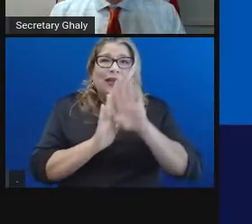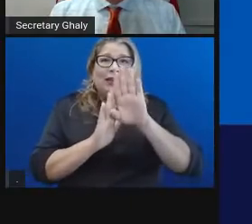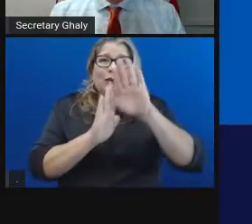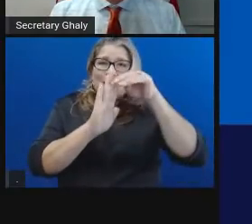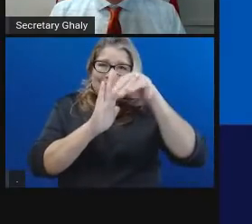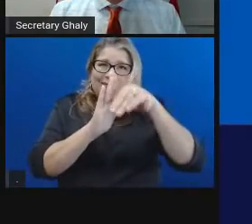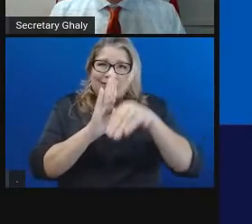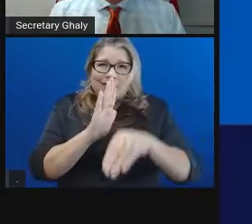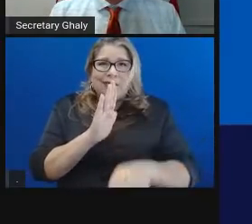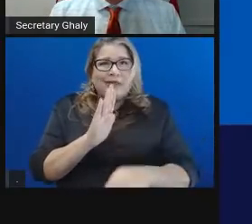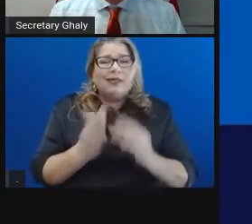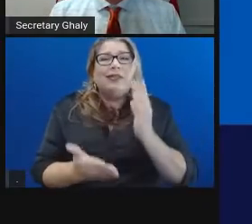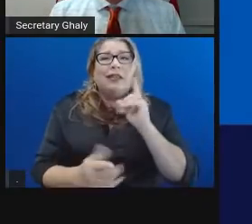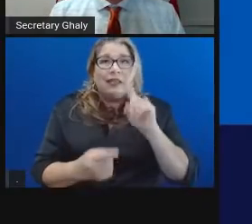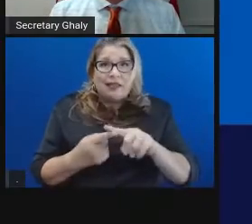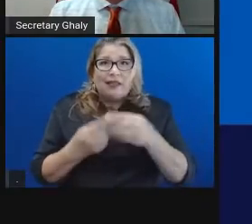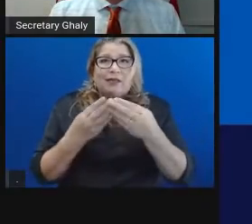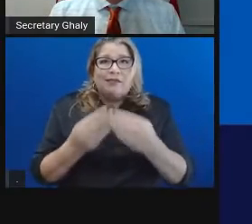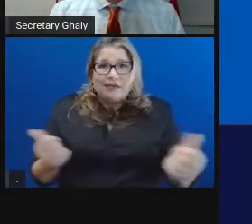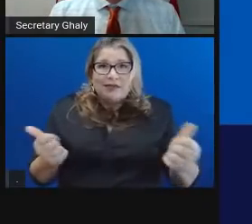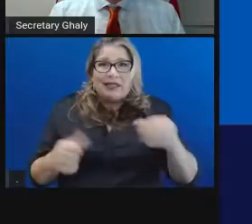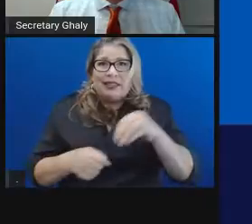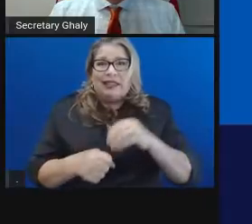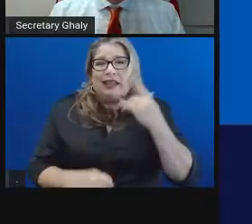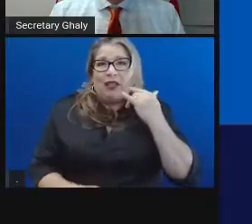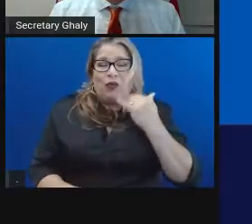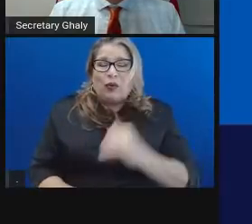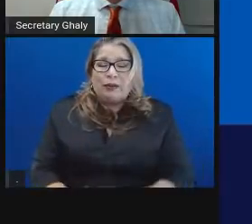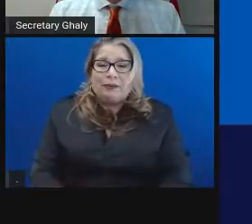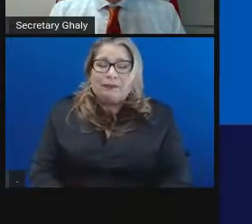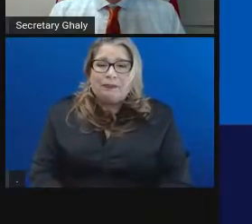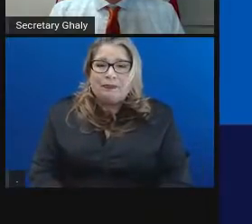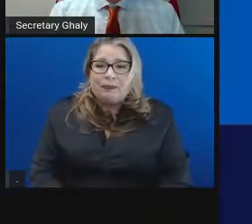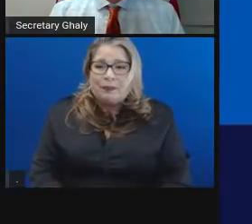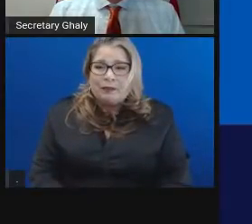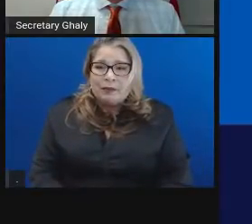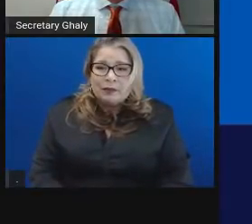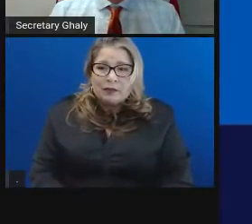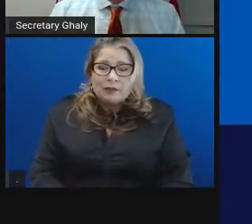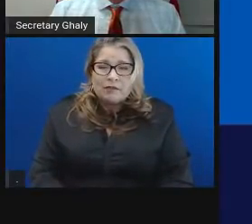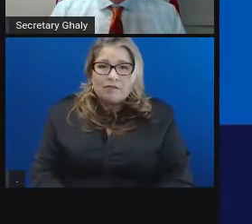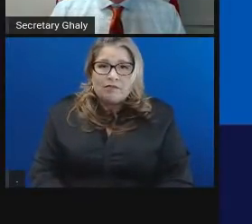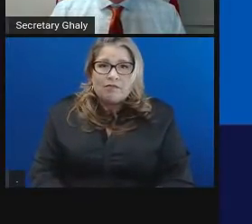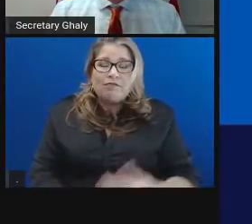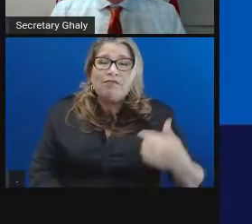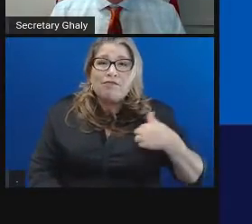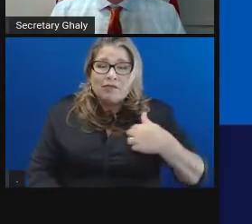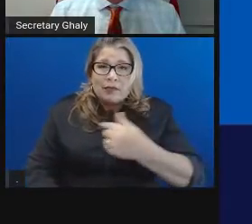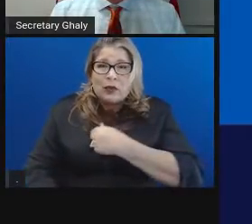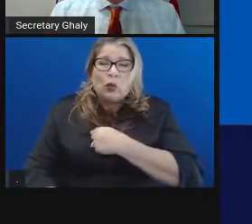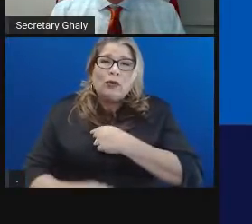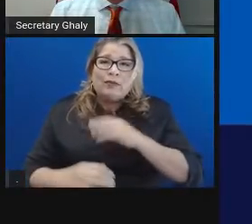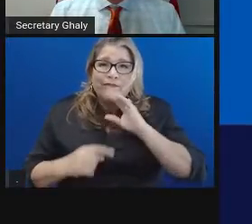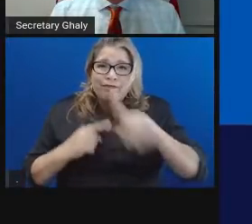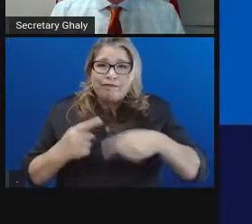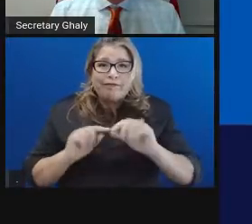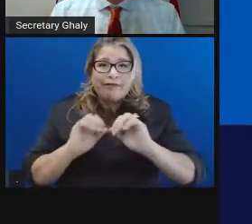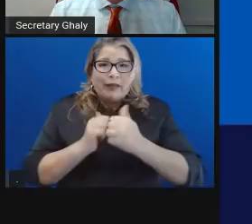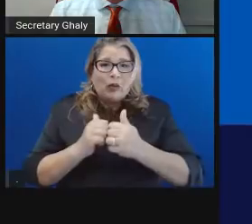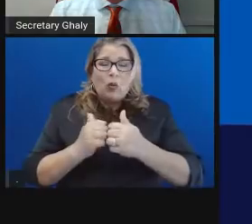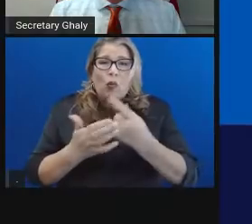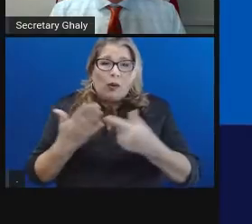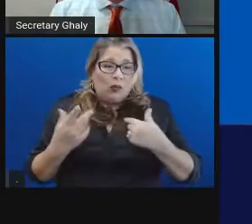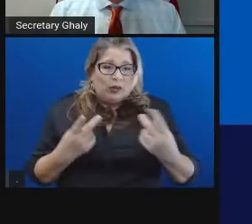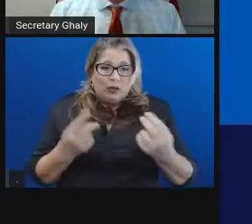our whole focus on surge continues to be about saving lives, that we've taken interventions, things like the regional stay-at-home